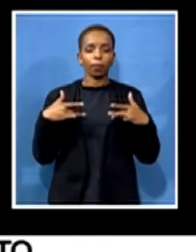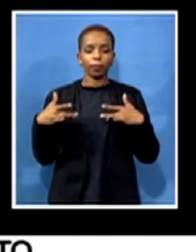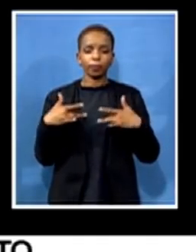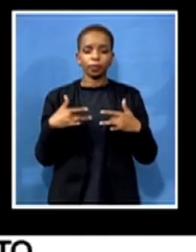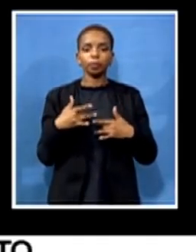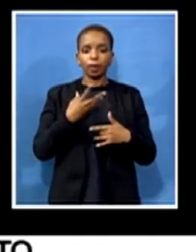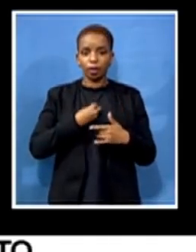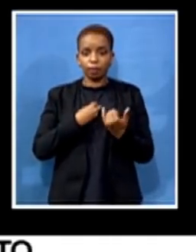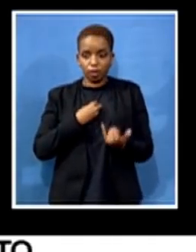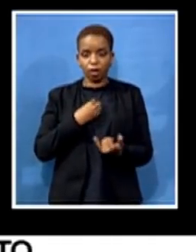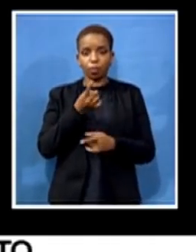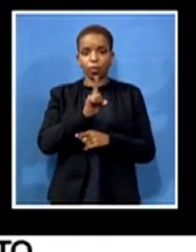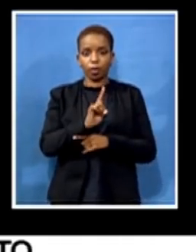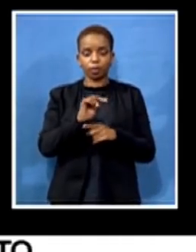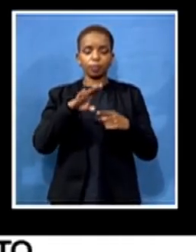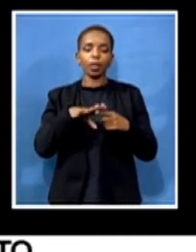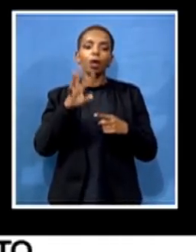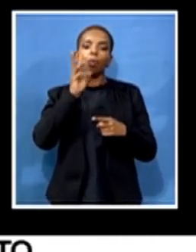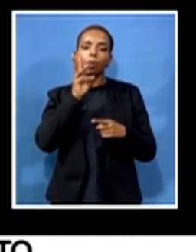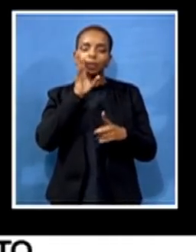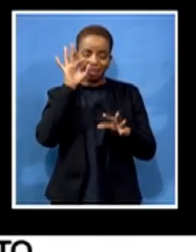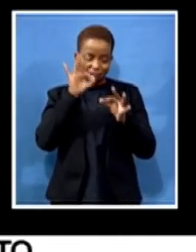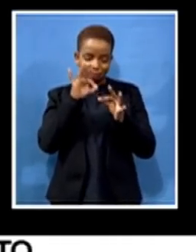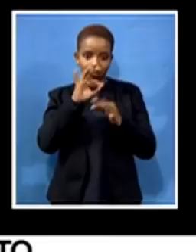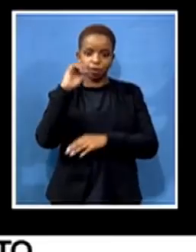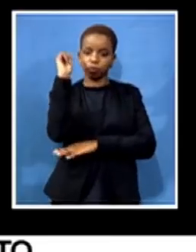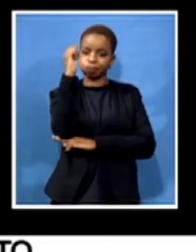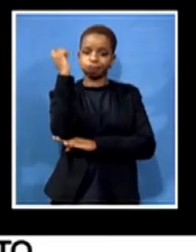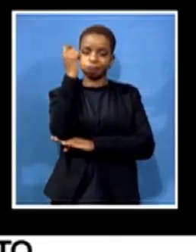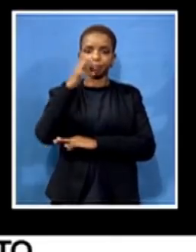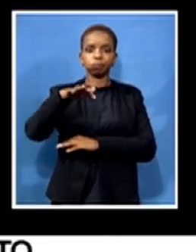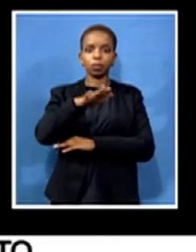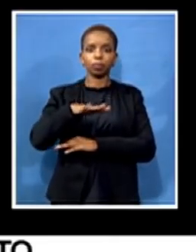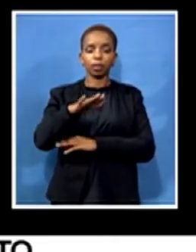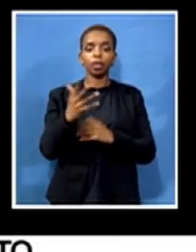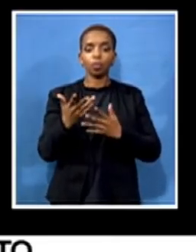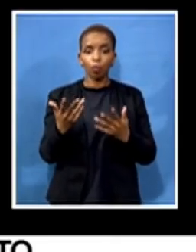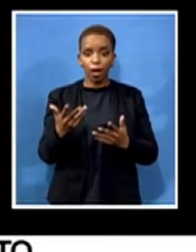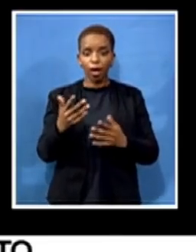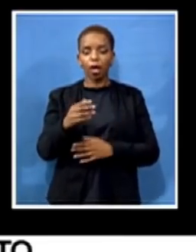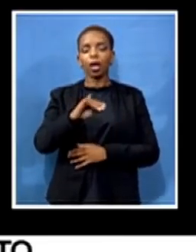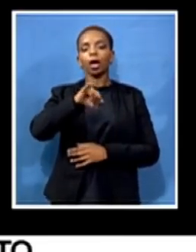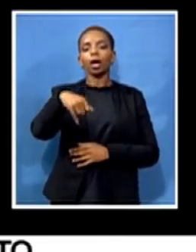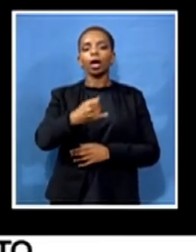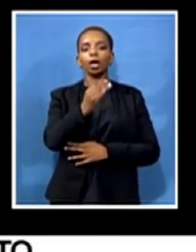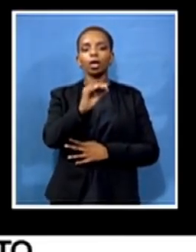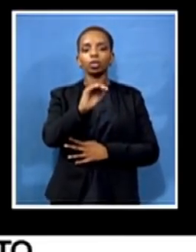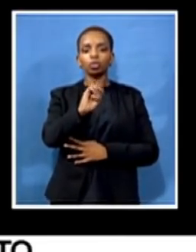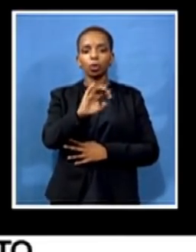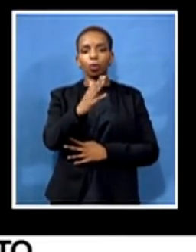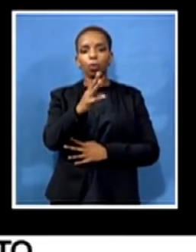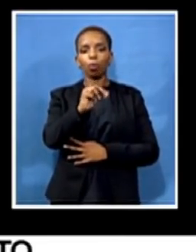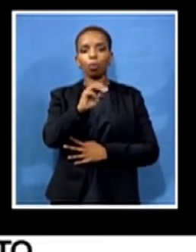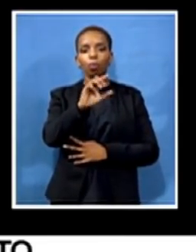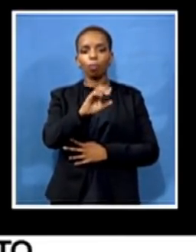villages, particularly in Joe Morolong local municipal area in the Northern Cape,